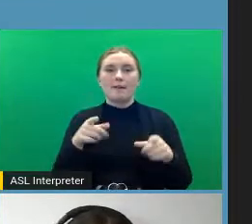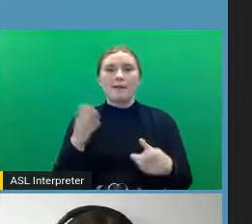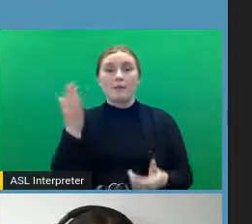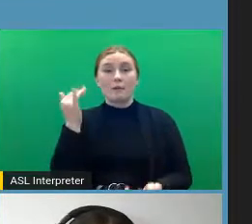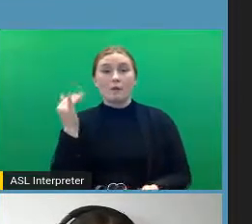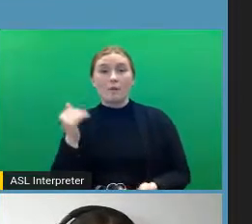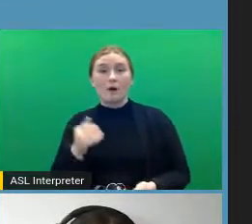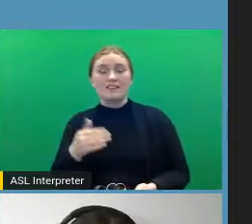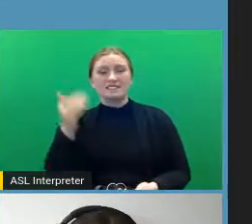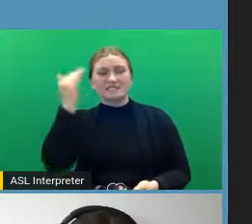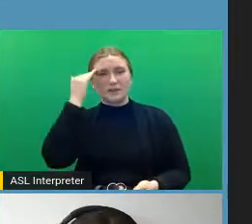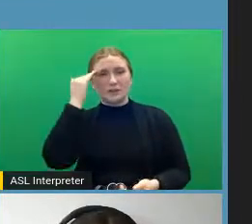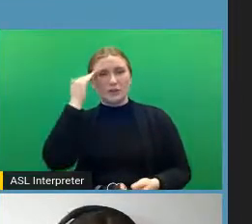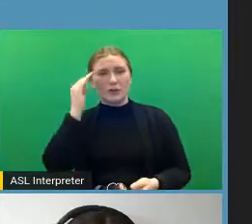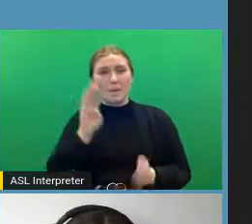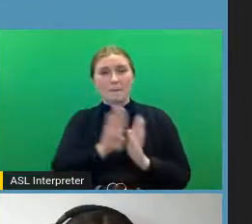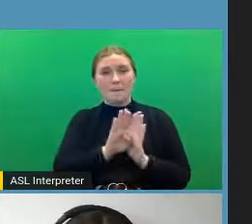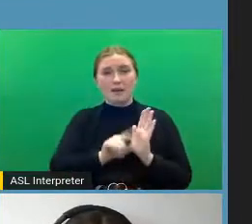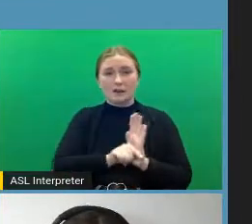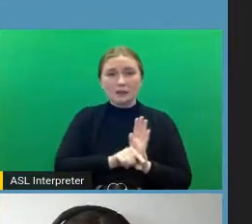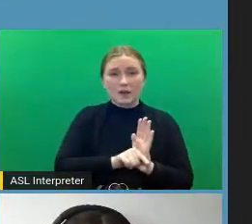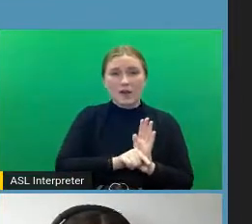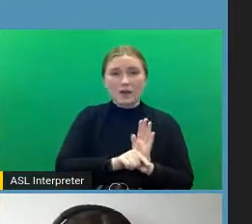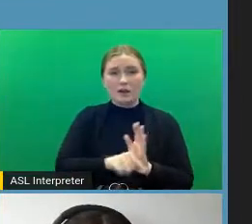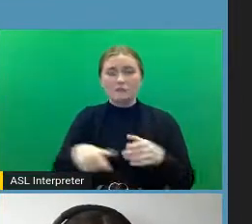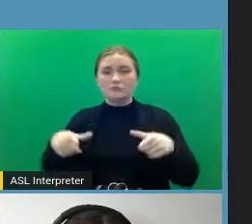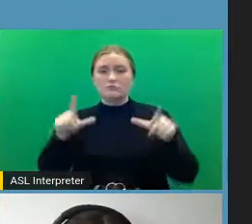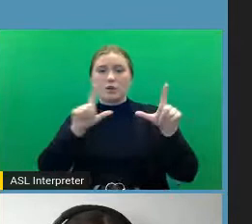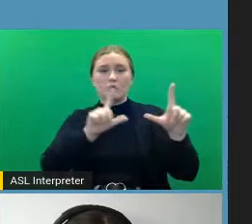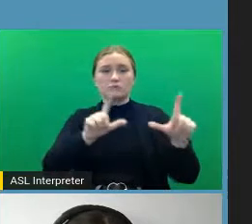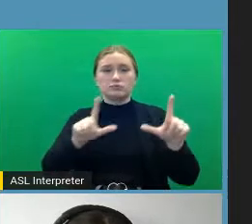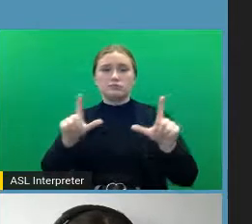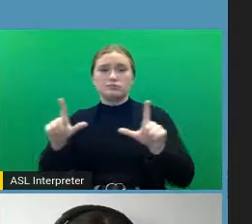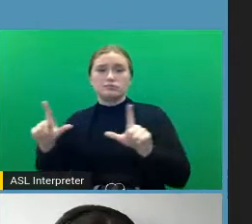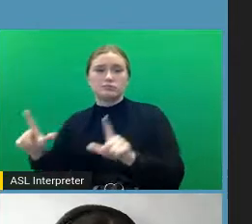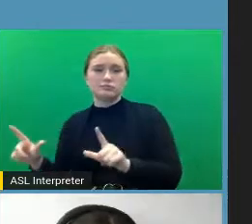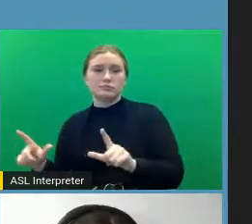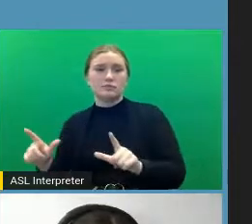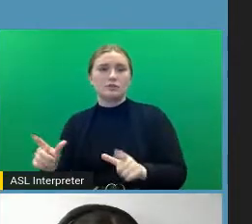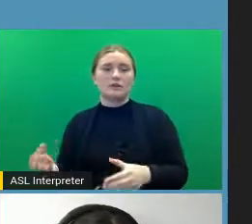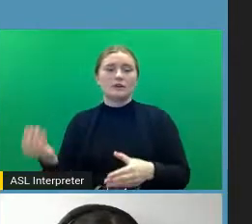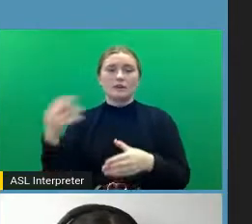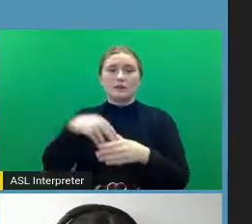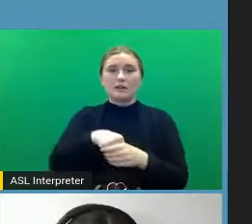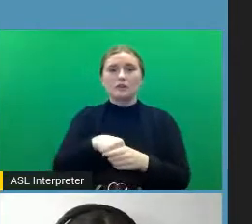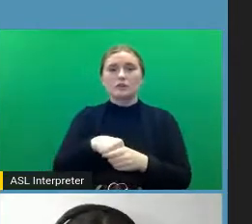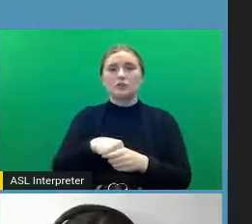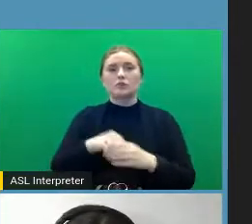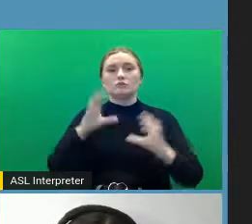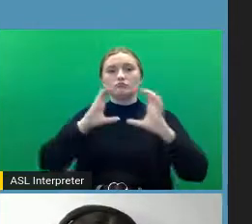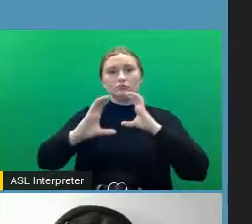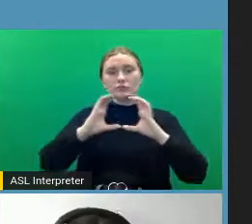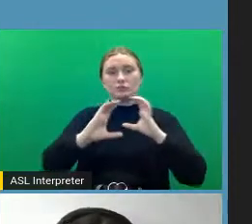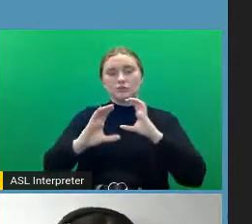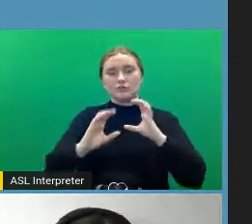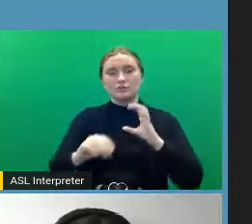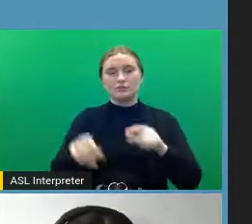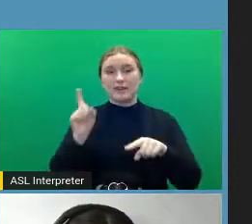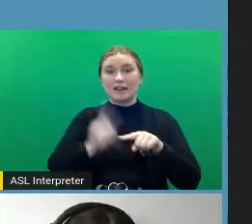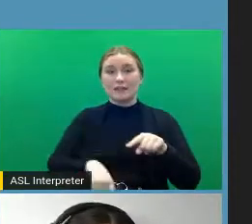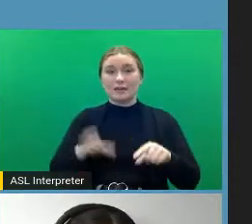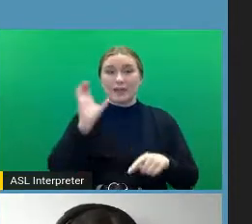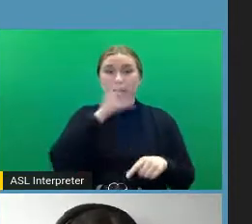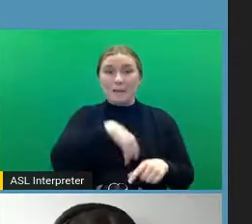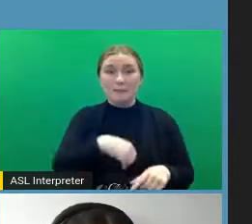and framing to include all of the communication in the capture. If you can't miss